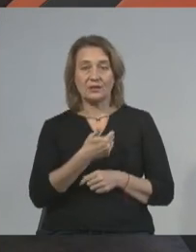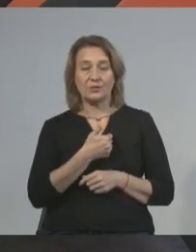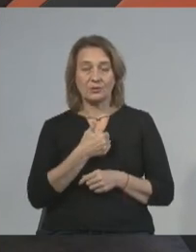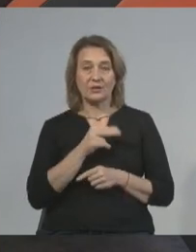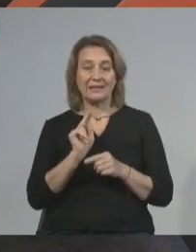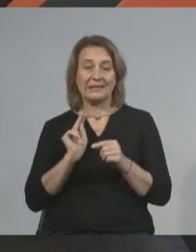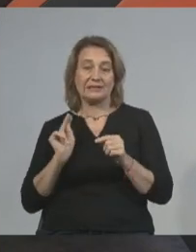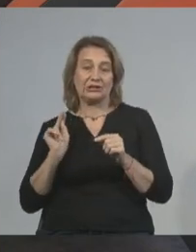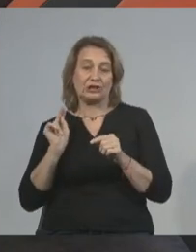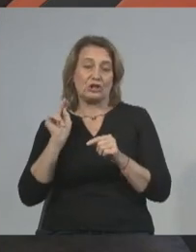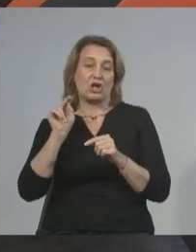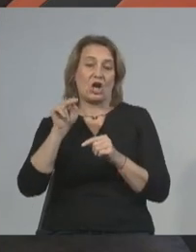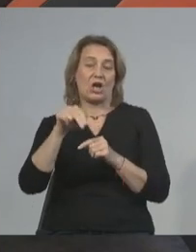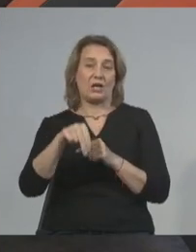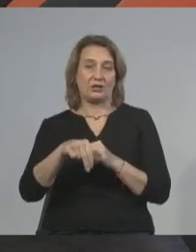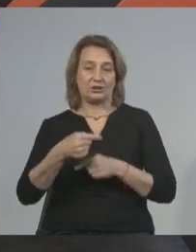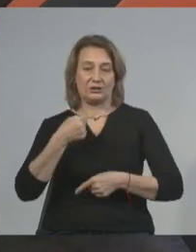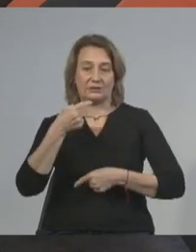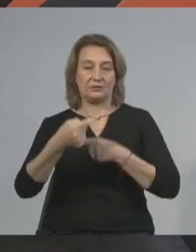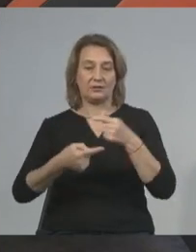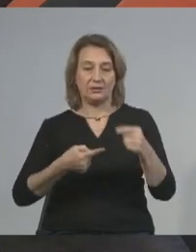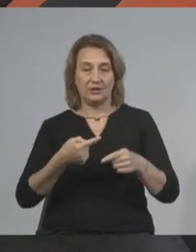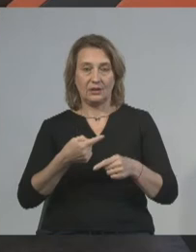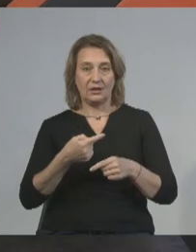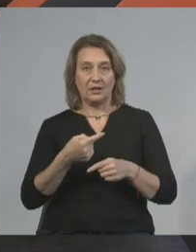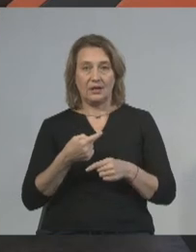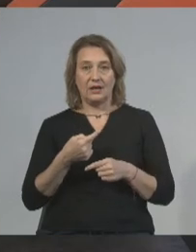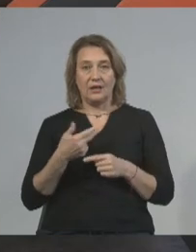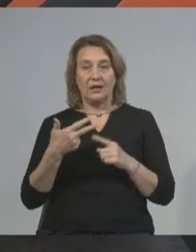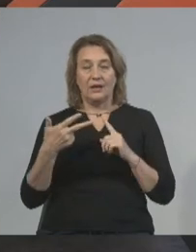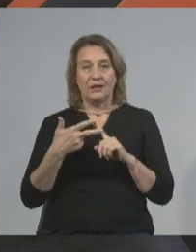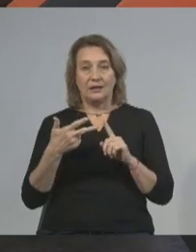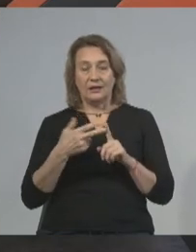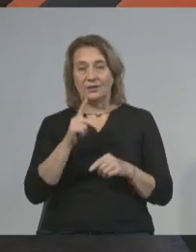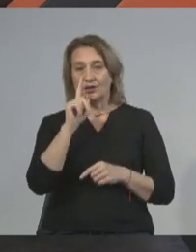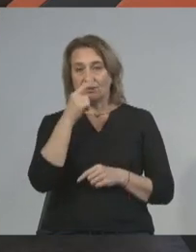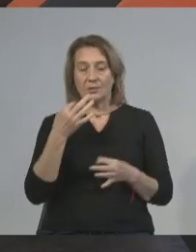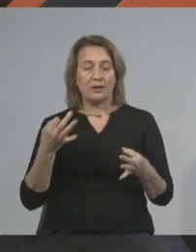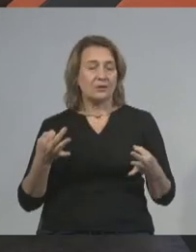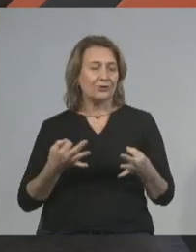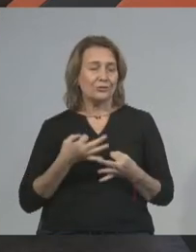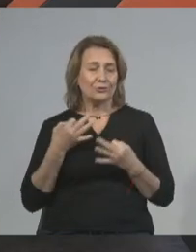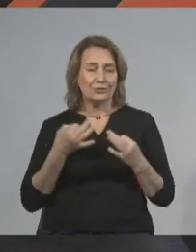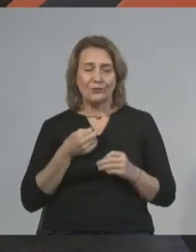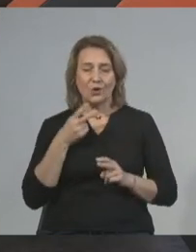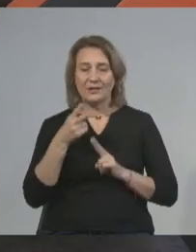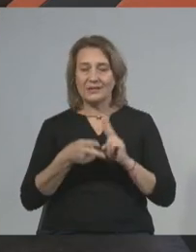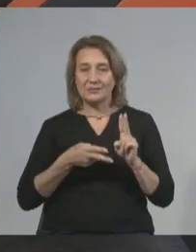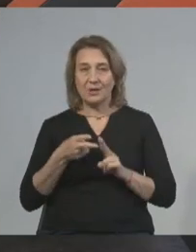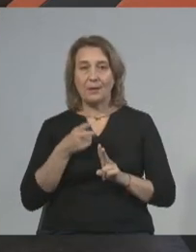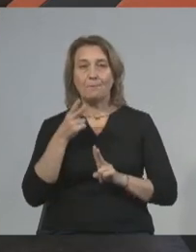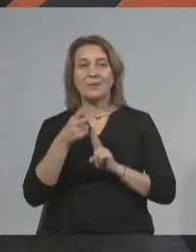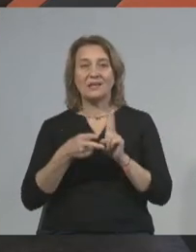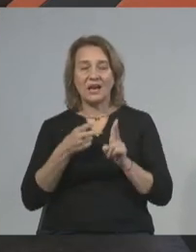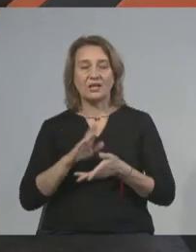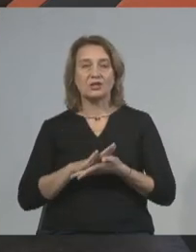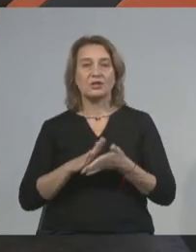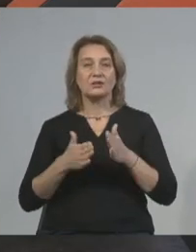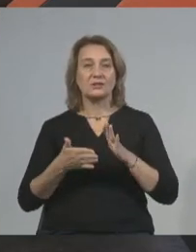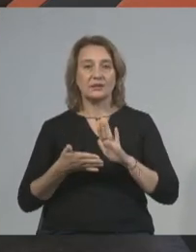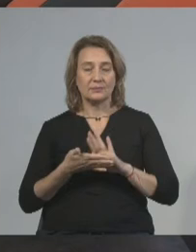so yes it's really nice to you know feed some and use through another third